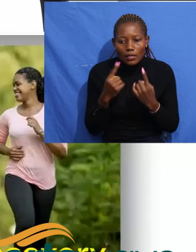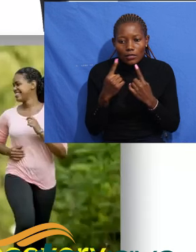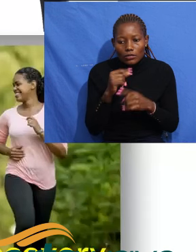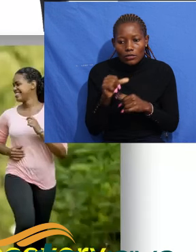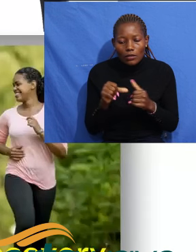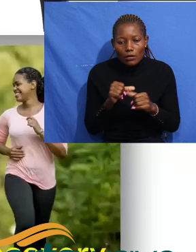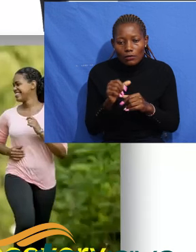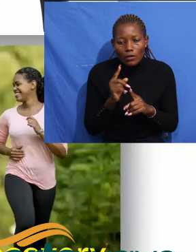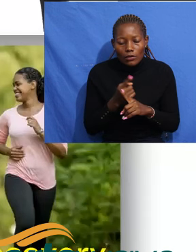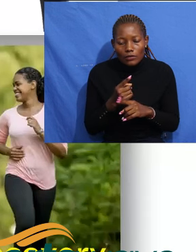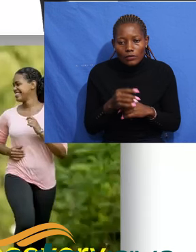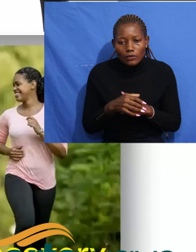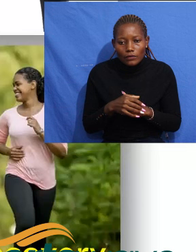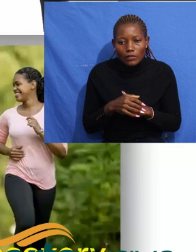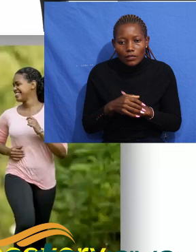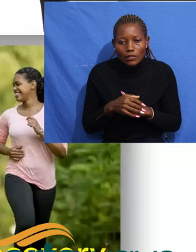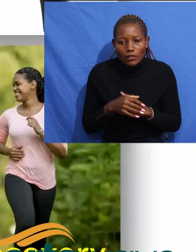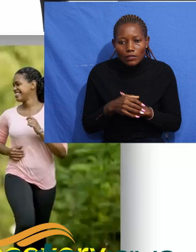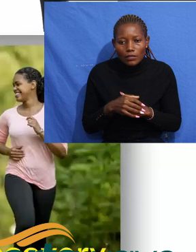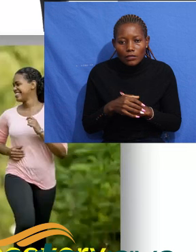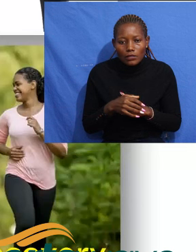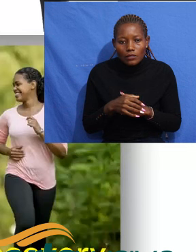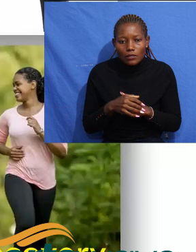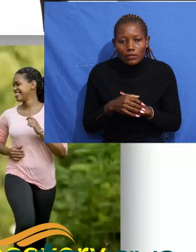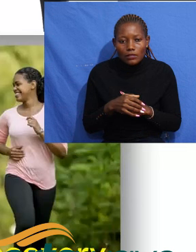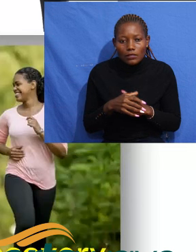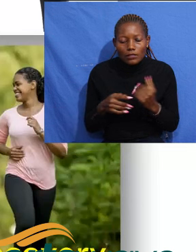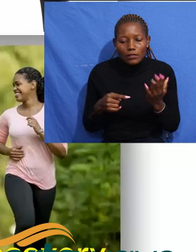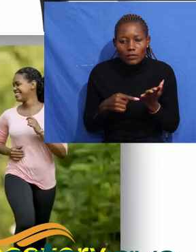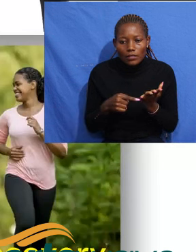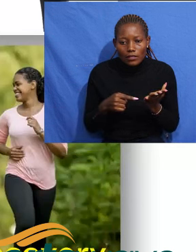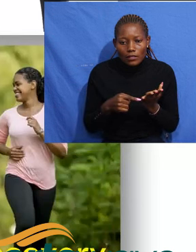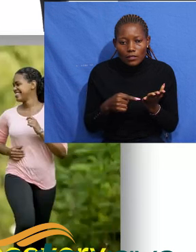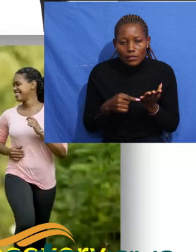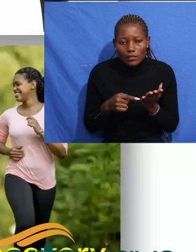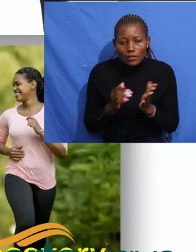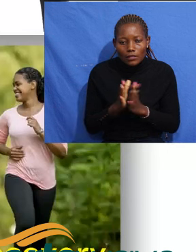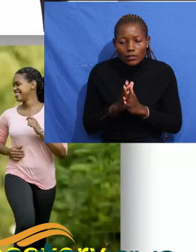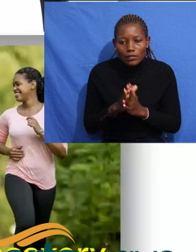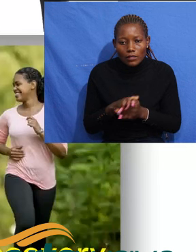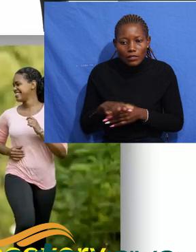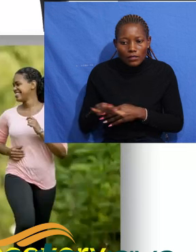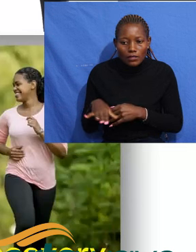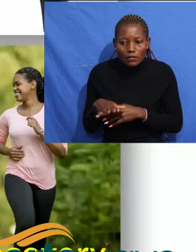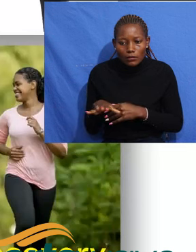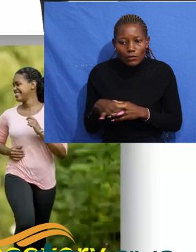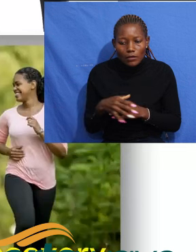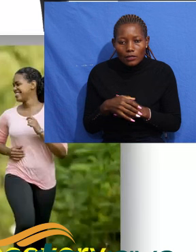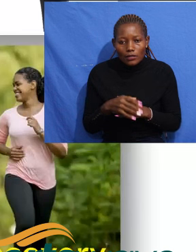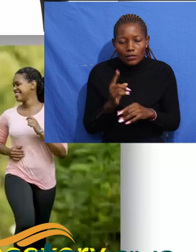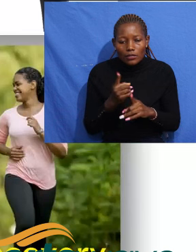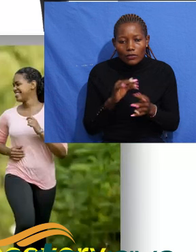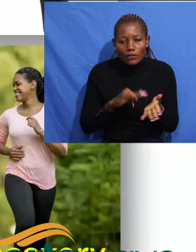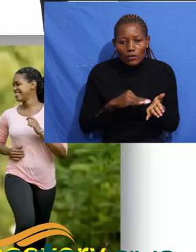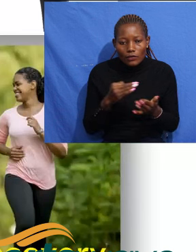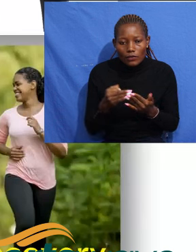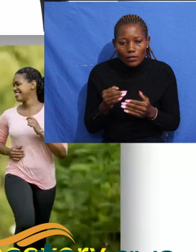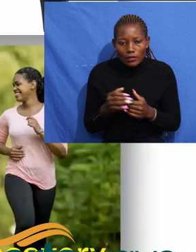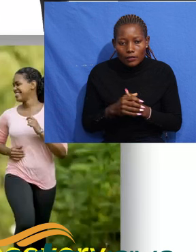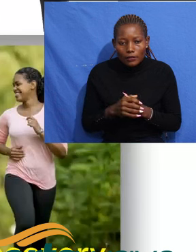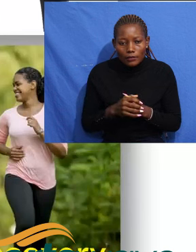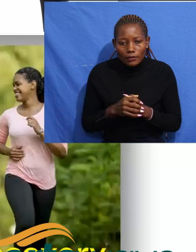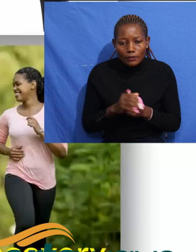these various recovery techniques and their effectiveness based on scientific findings. Some